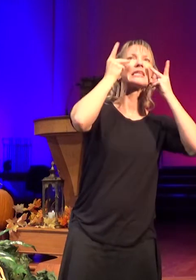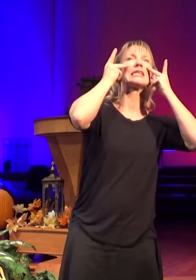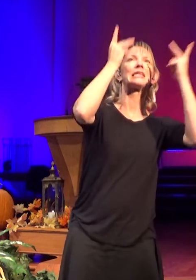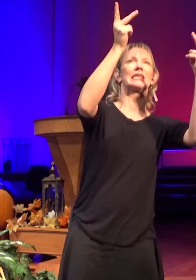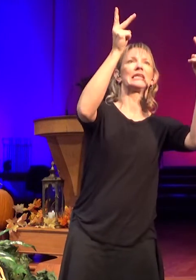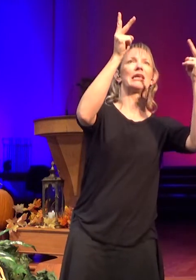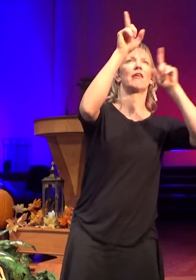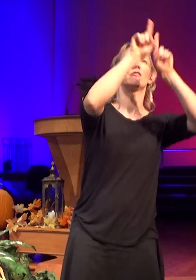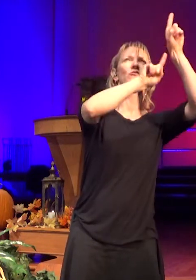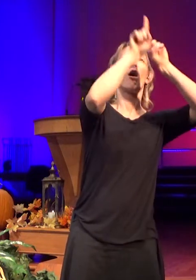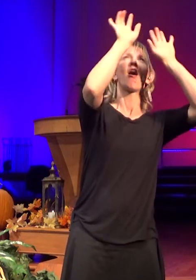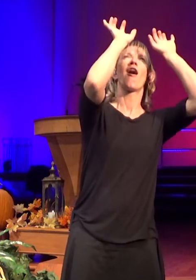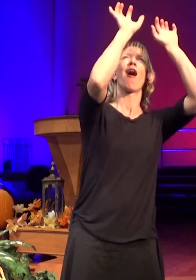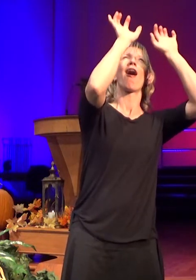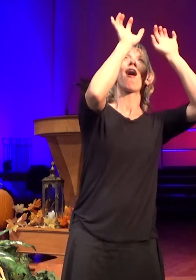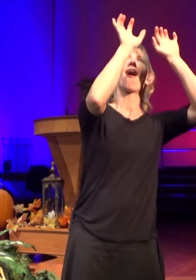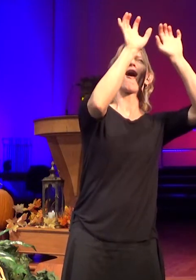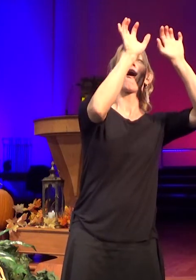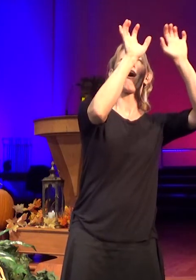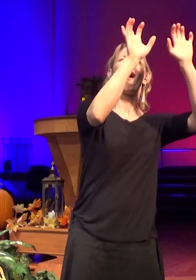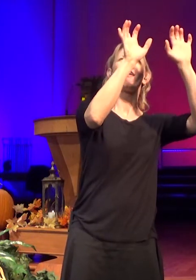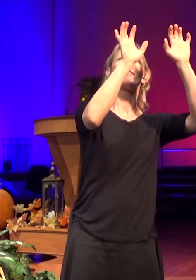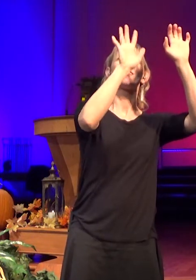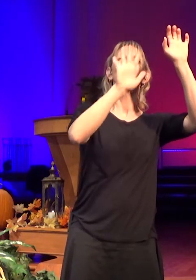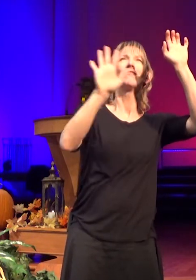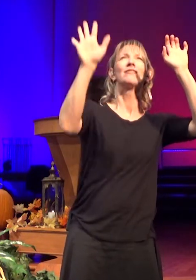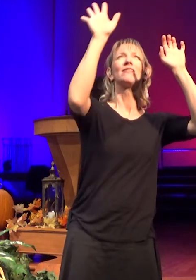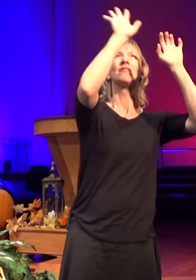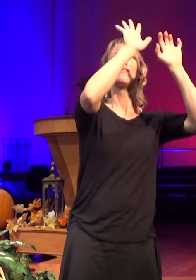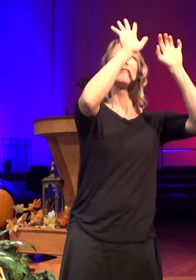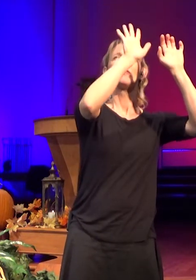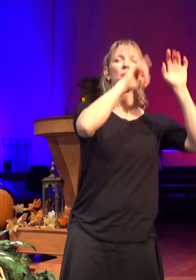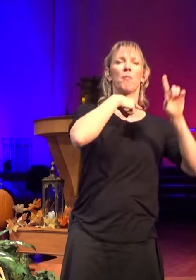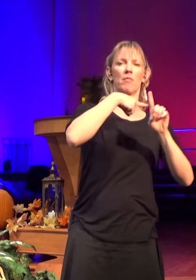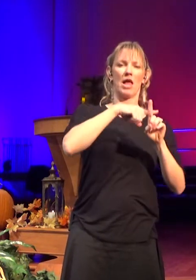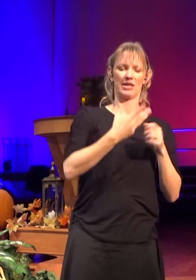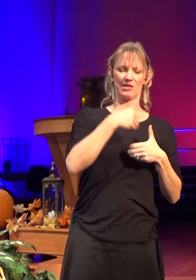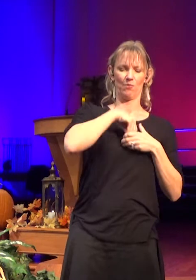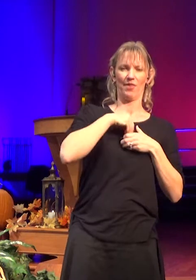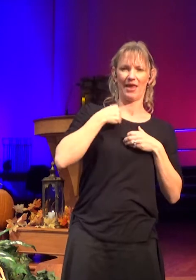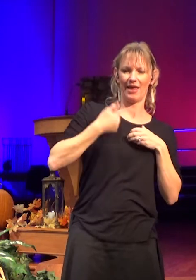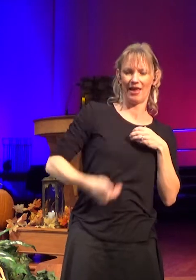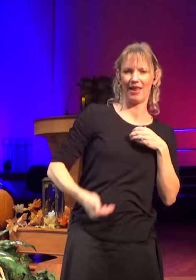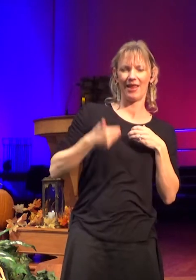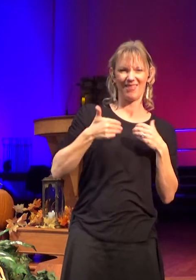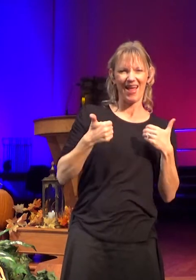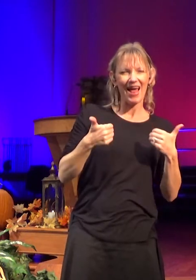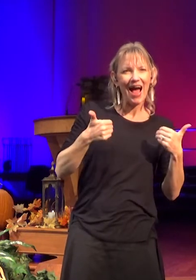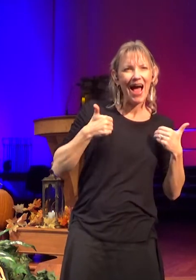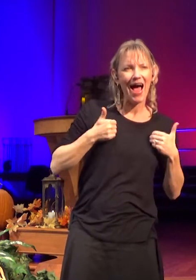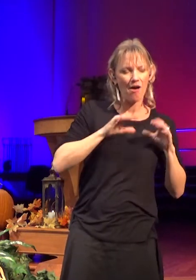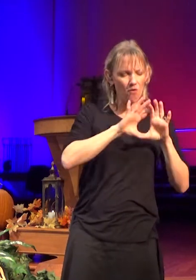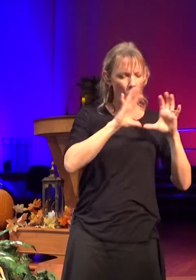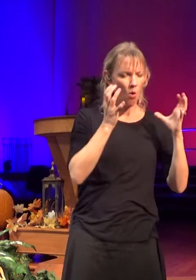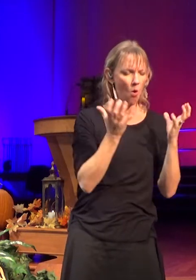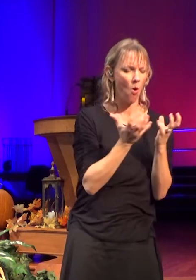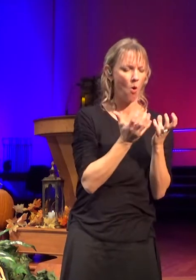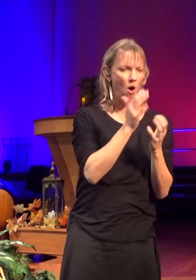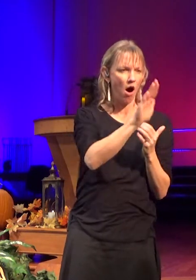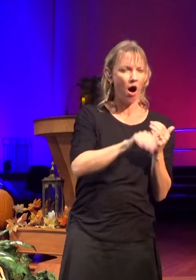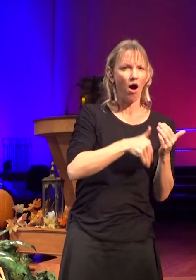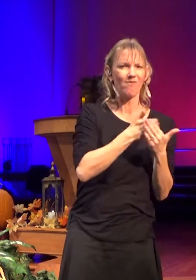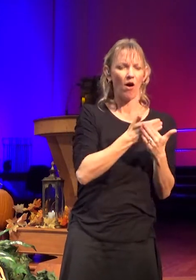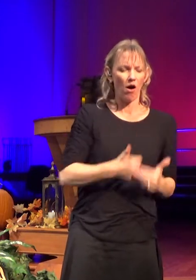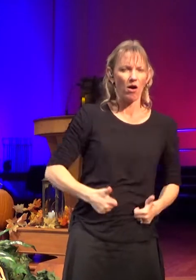and behold the constellations of stars, both around and within you, that hold